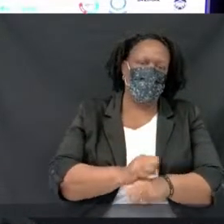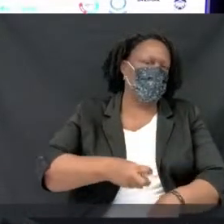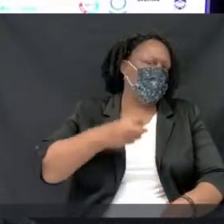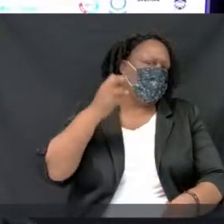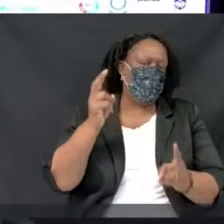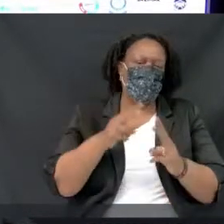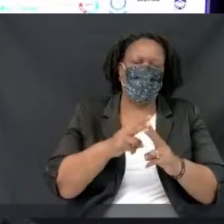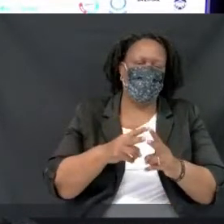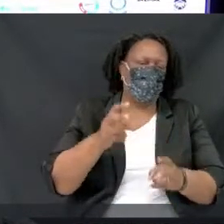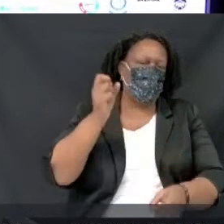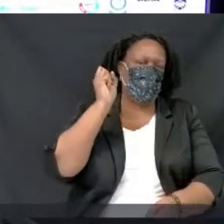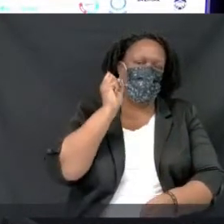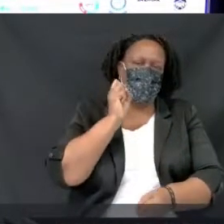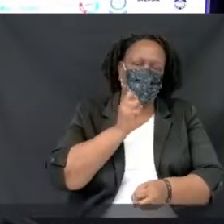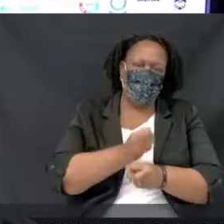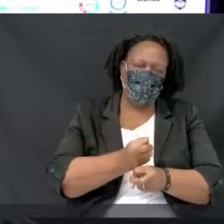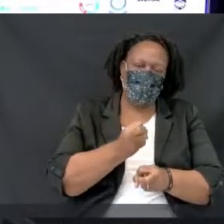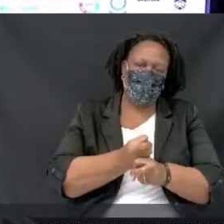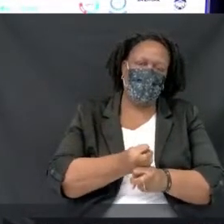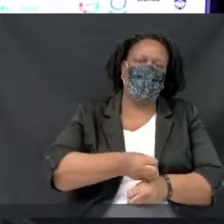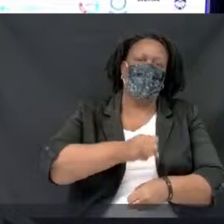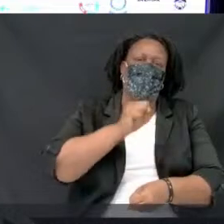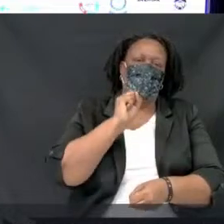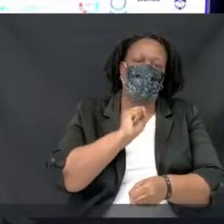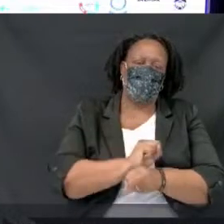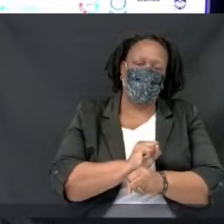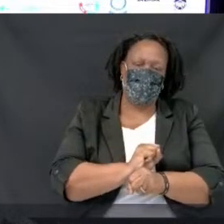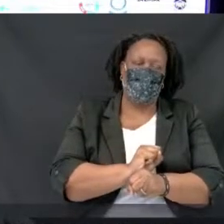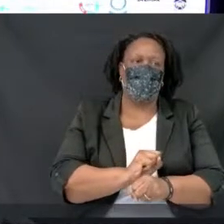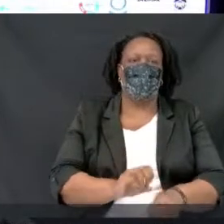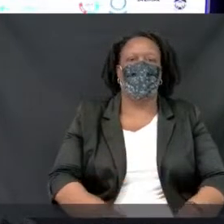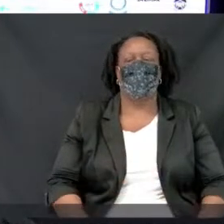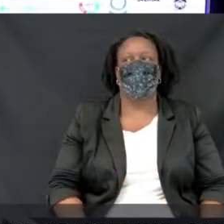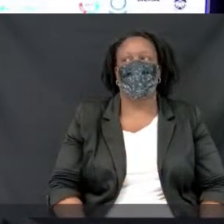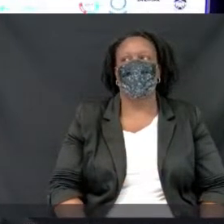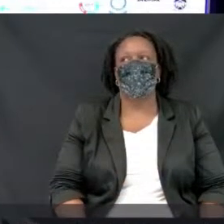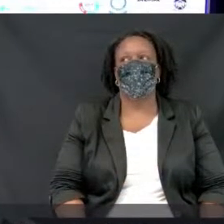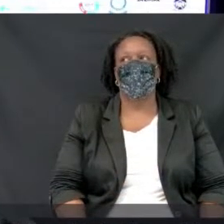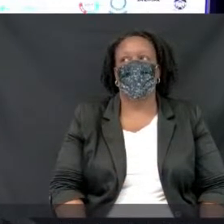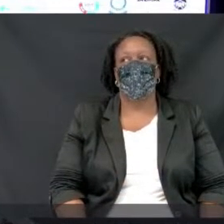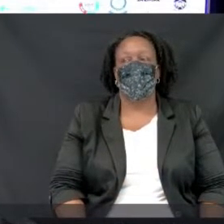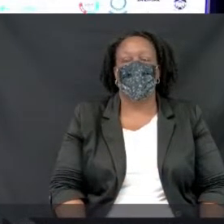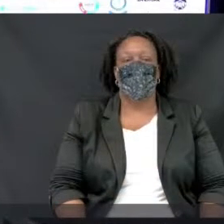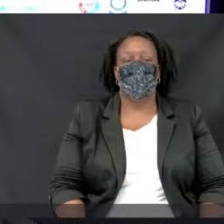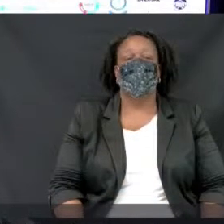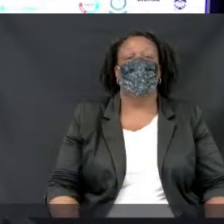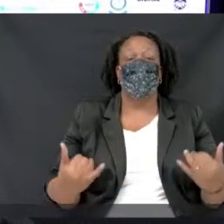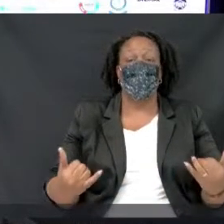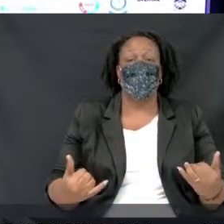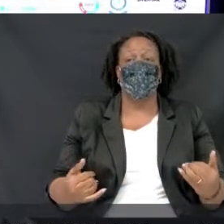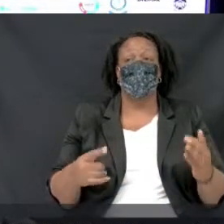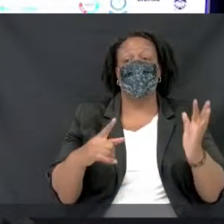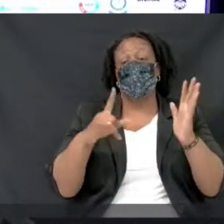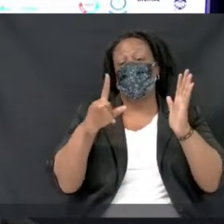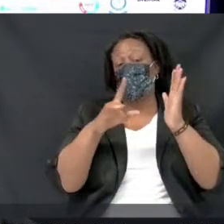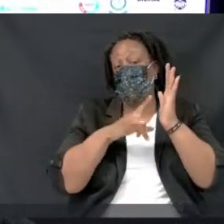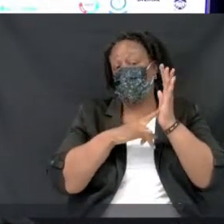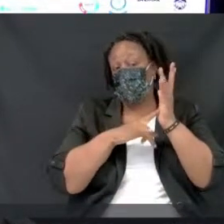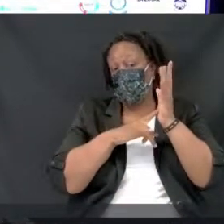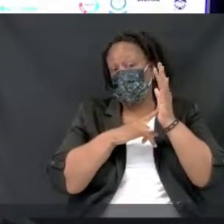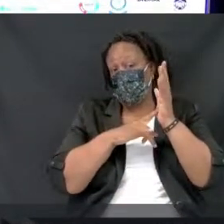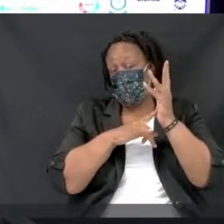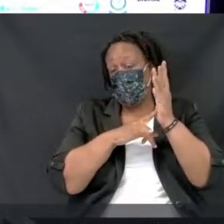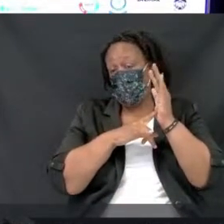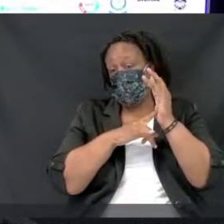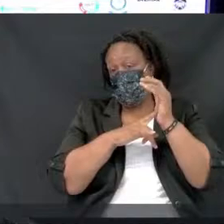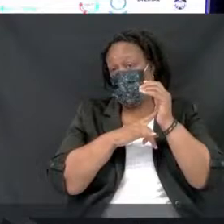is so visible for everybody to see. It's like a lamp. It's not put under a bushel,